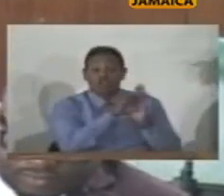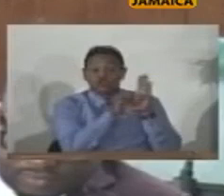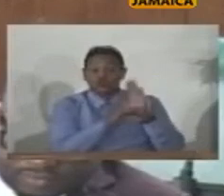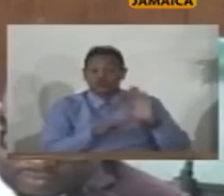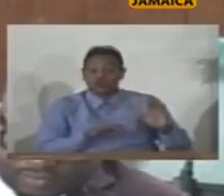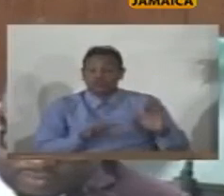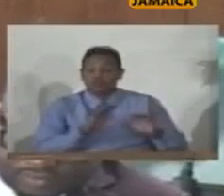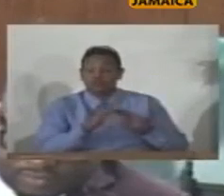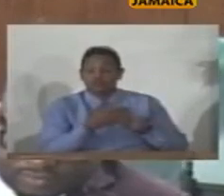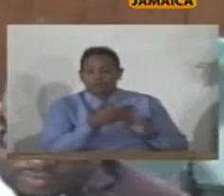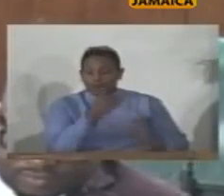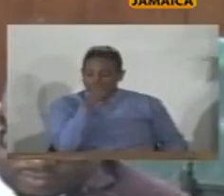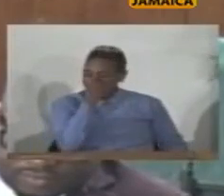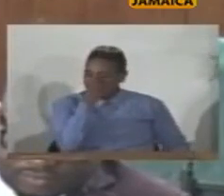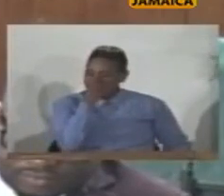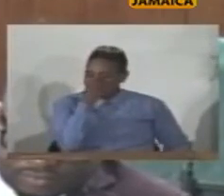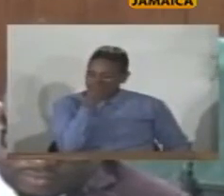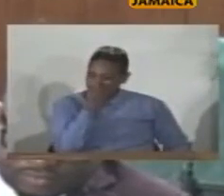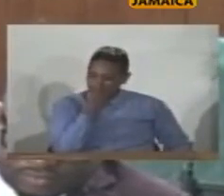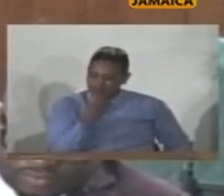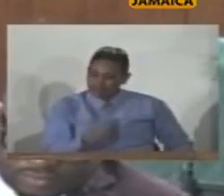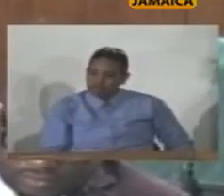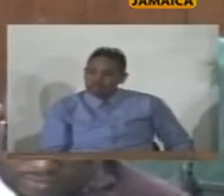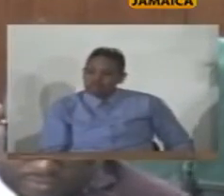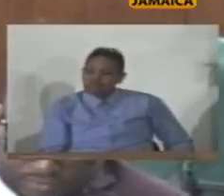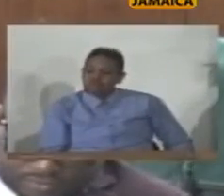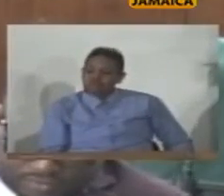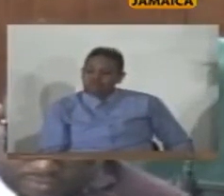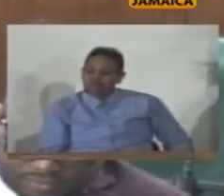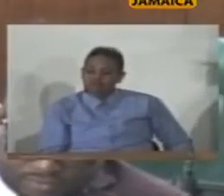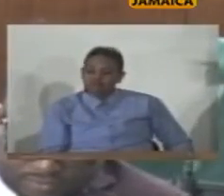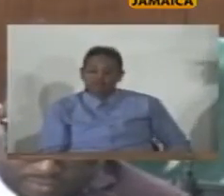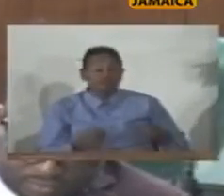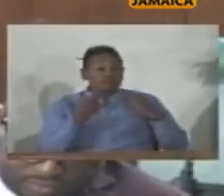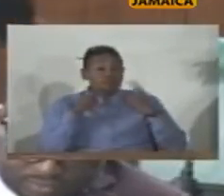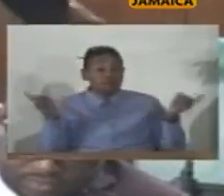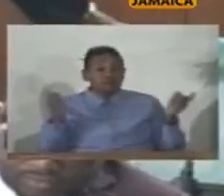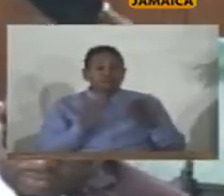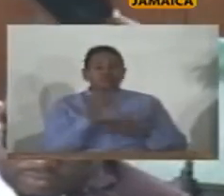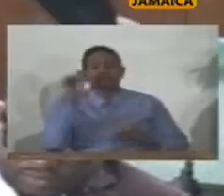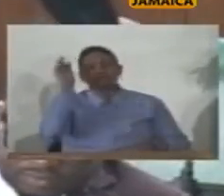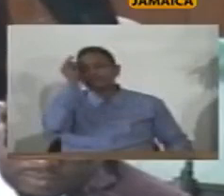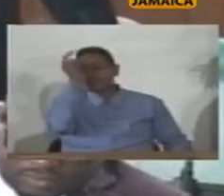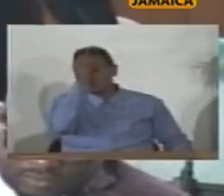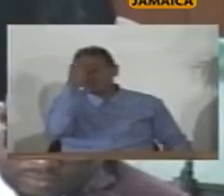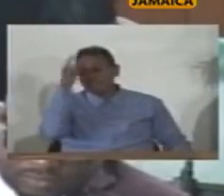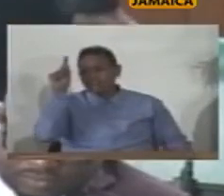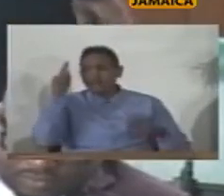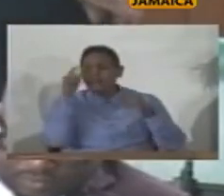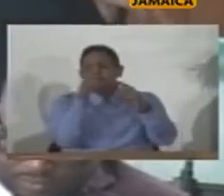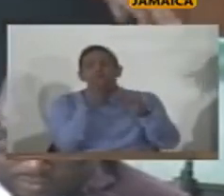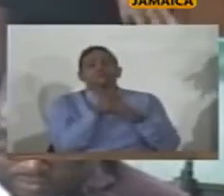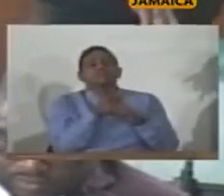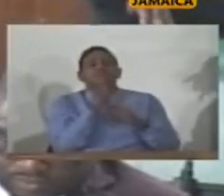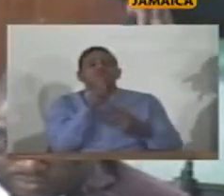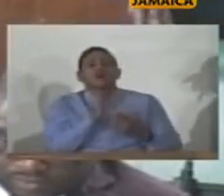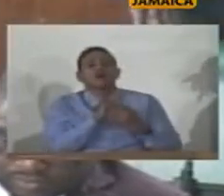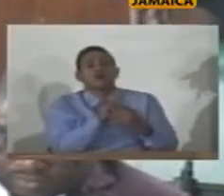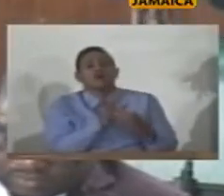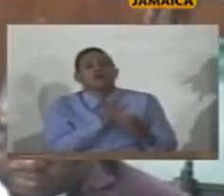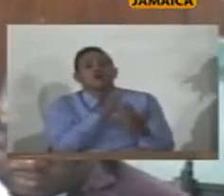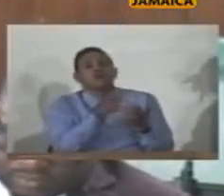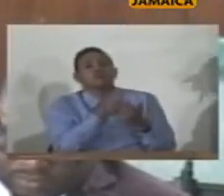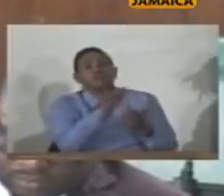of Jamaica that a proclamation made by the Governor General for the purposes of and in accordance with